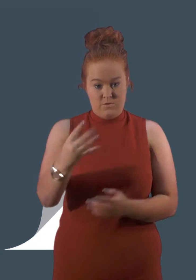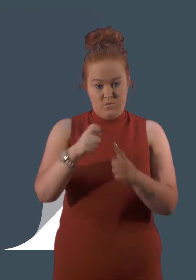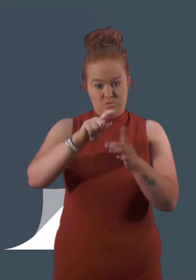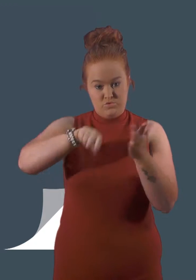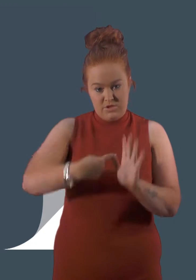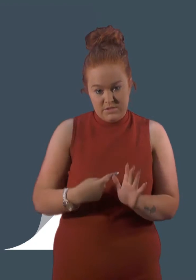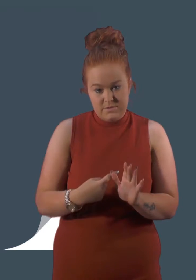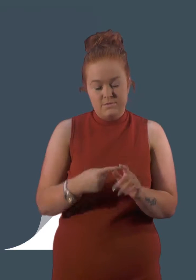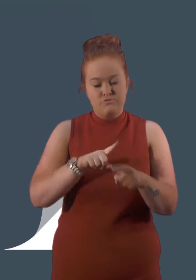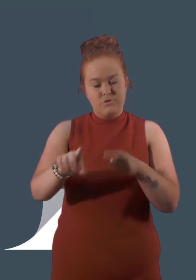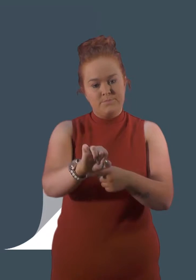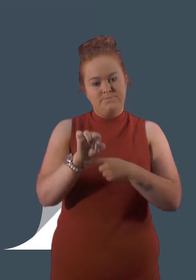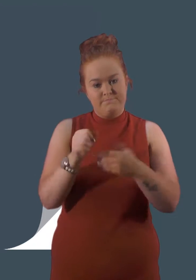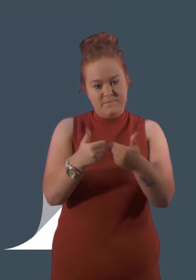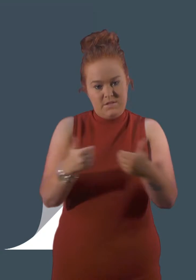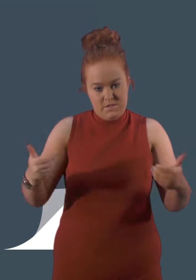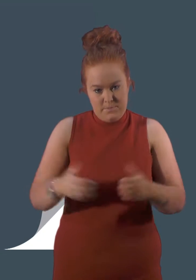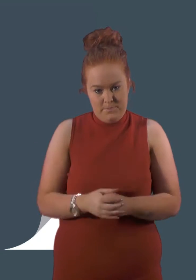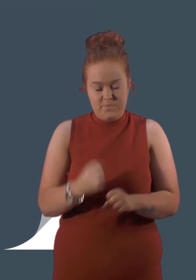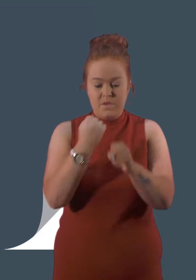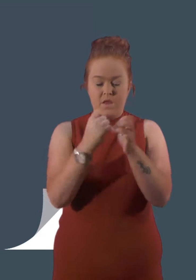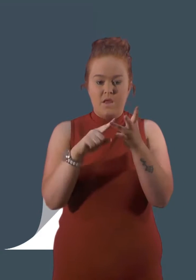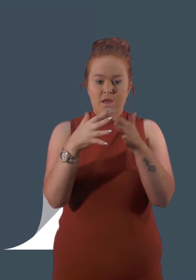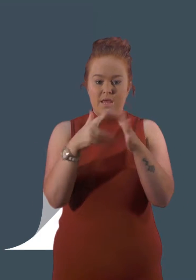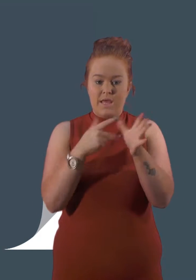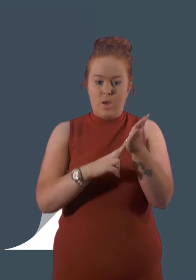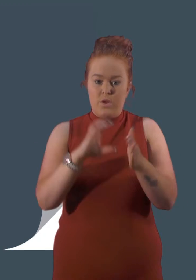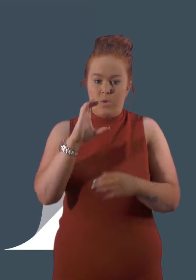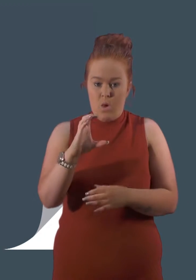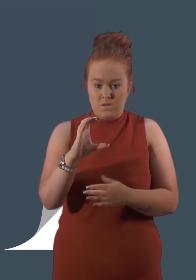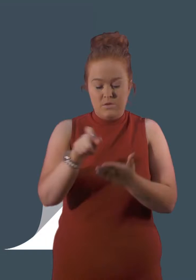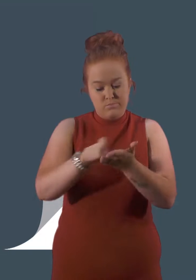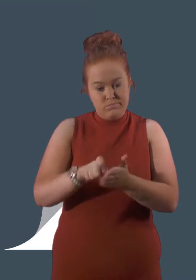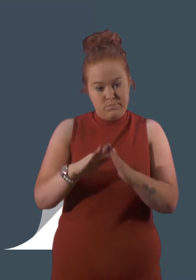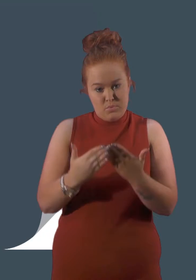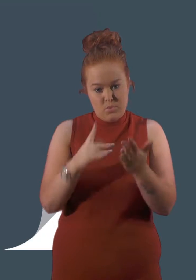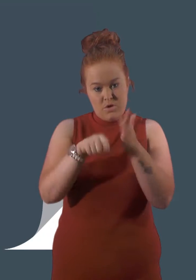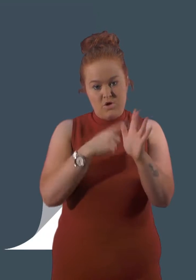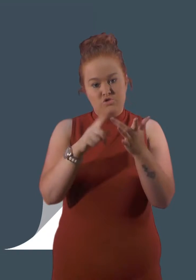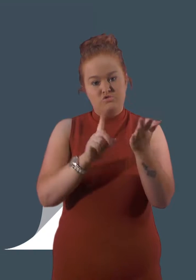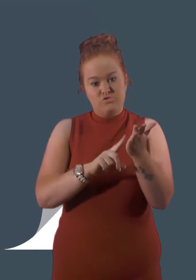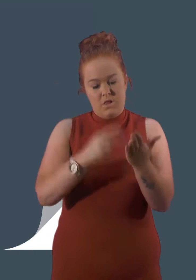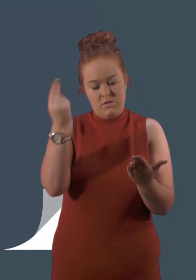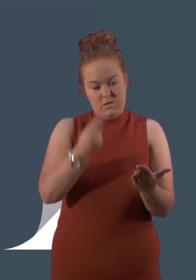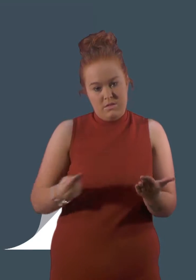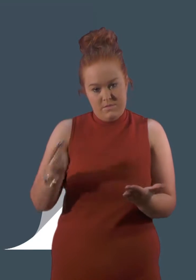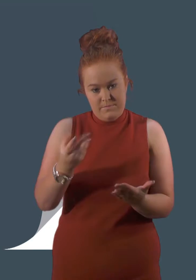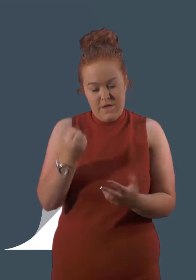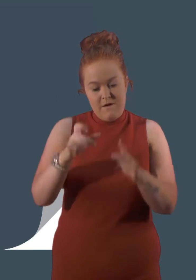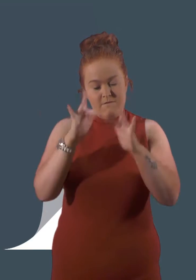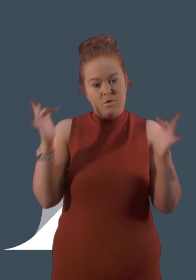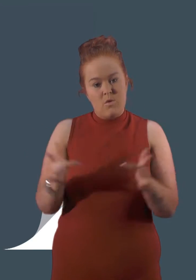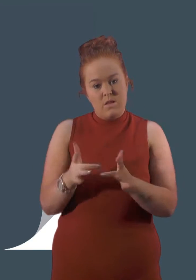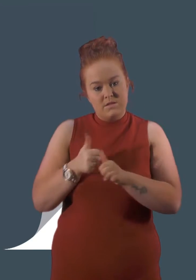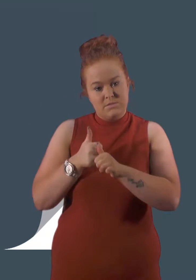novel created by Scottish Book Trust using a tried and tested methodology. It was one of 44 projects funded by the Scottish Government's